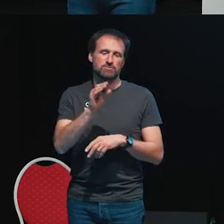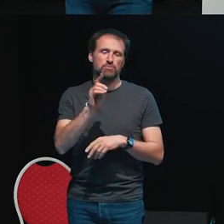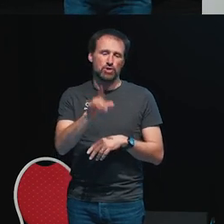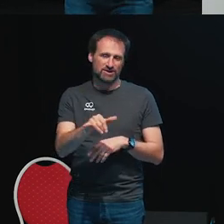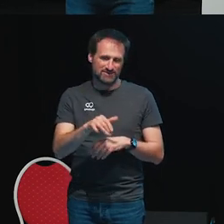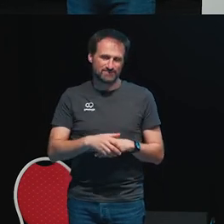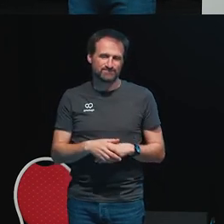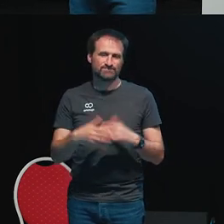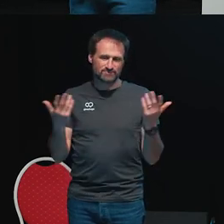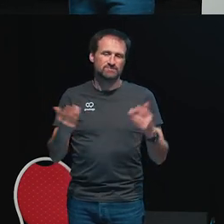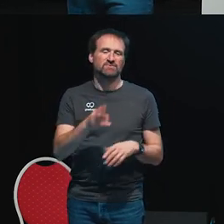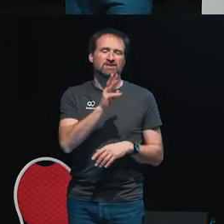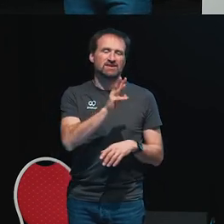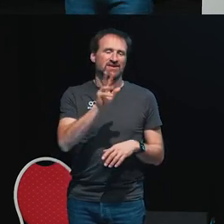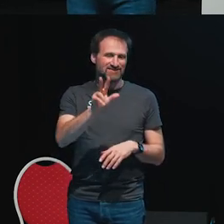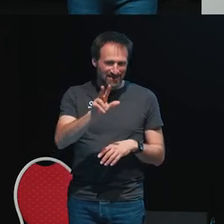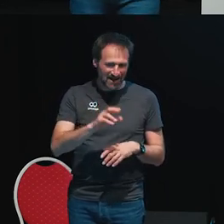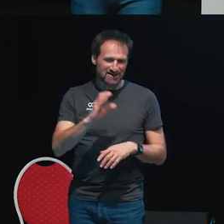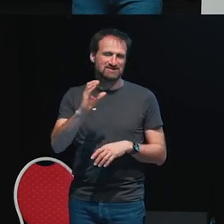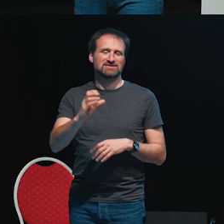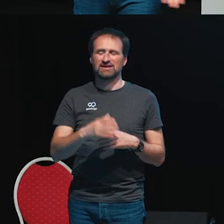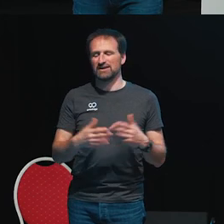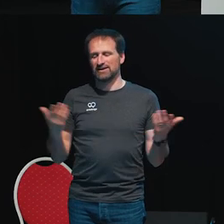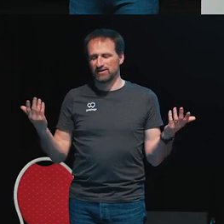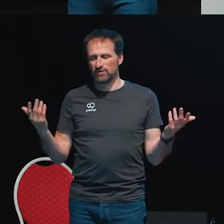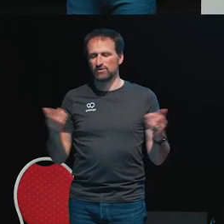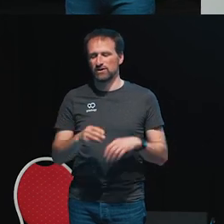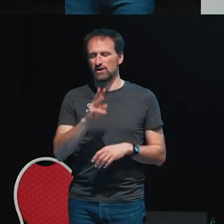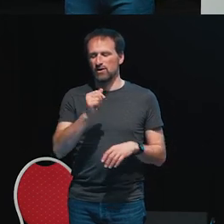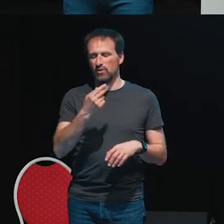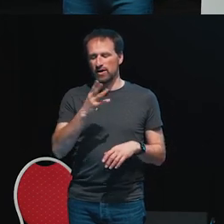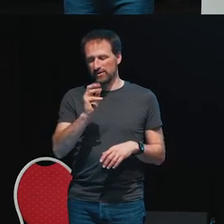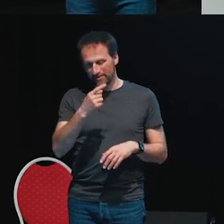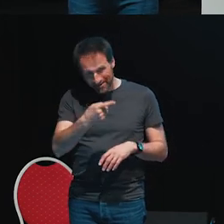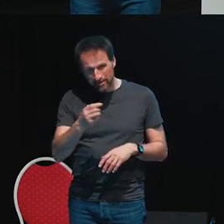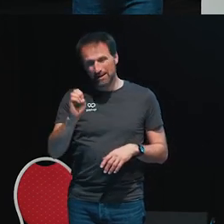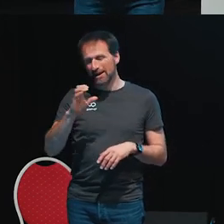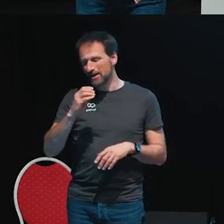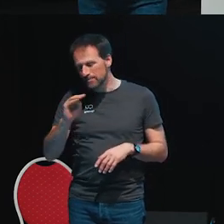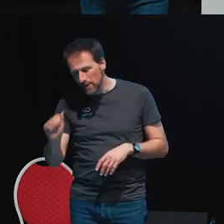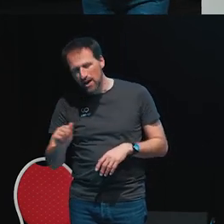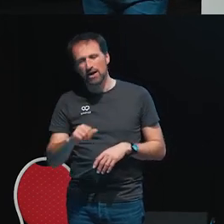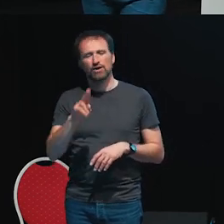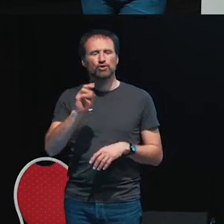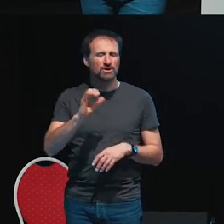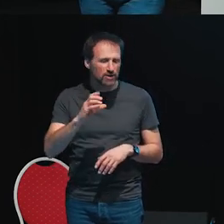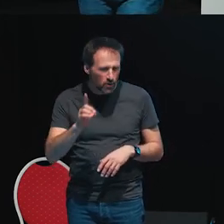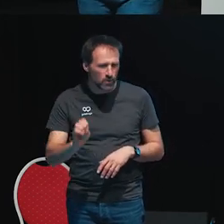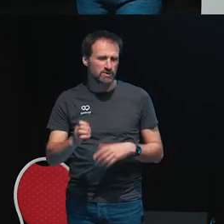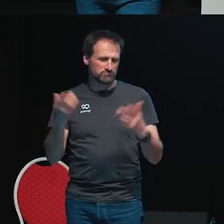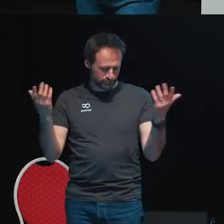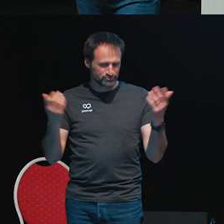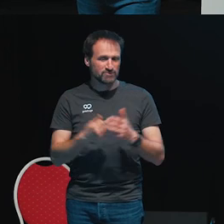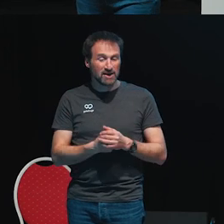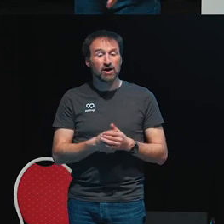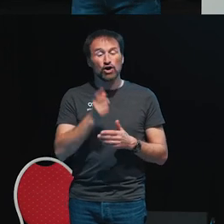like W3C, WG, Unicode, IETF, ECMA, things you might have heard of. And basically, you go